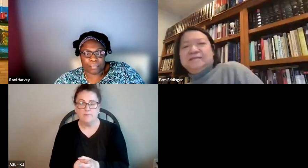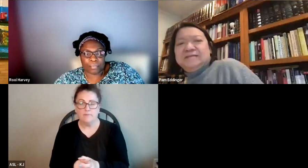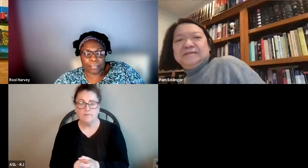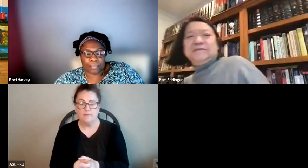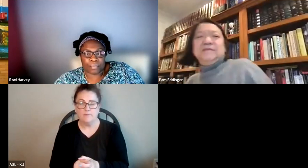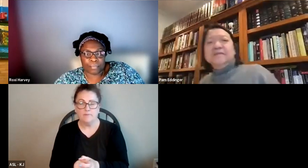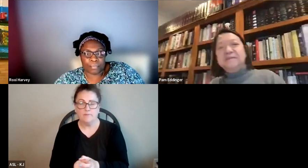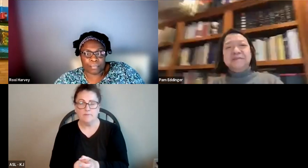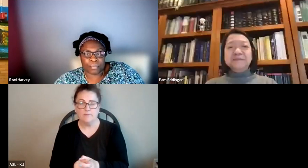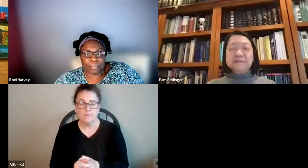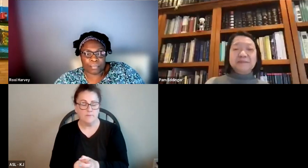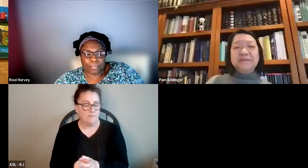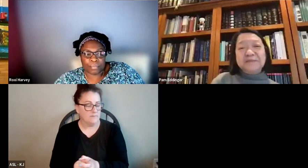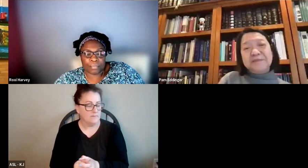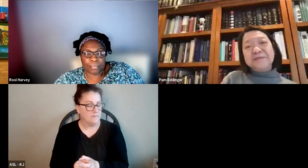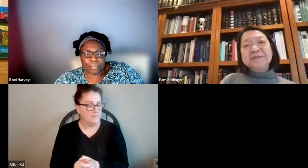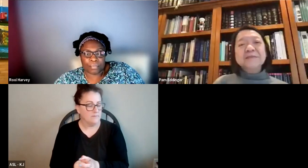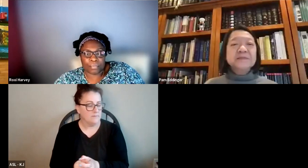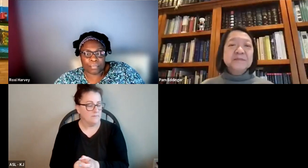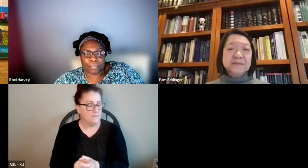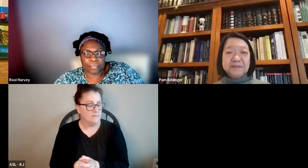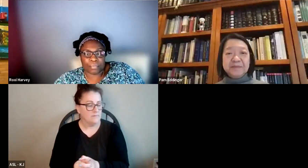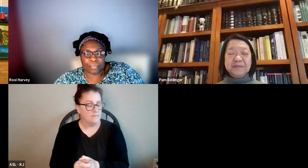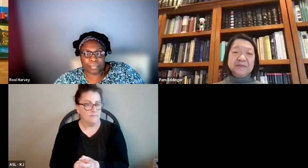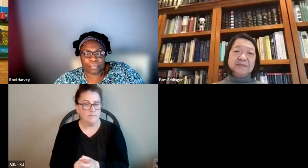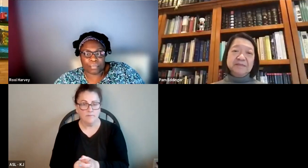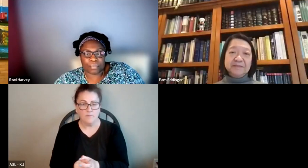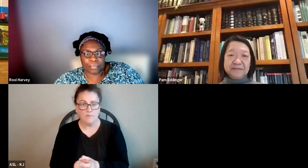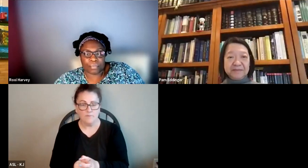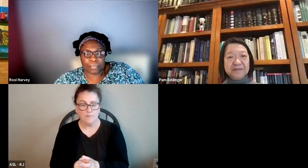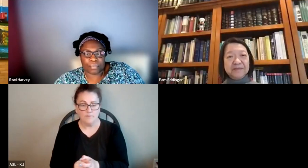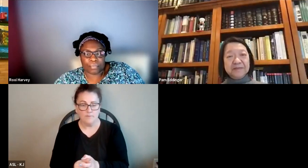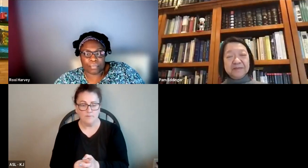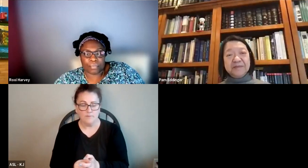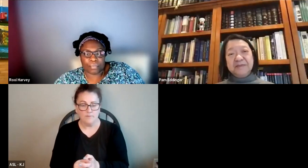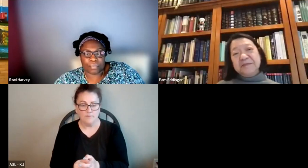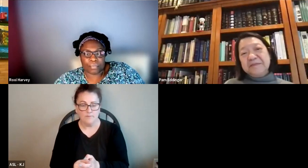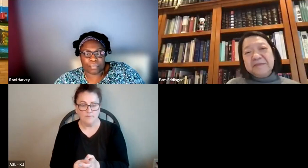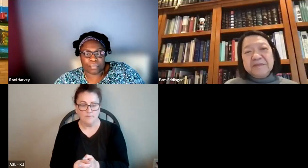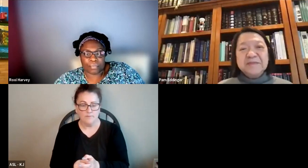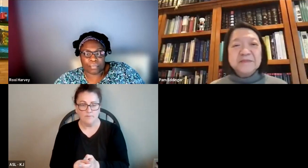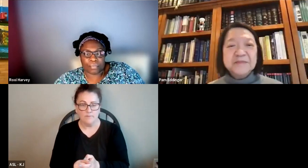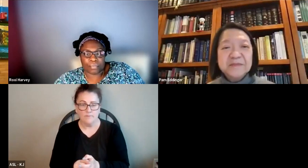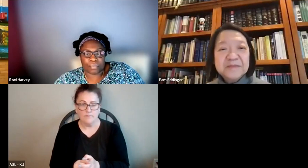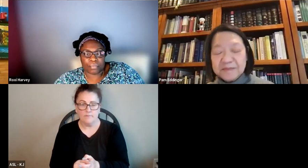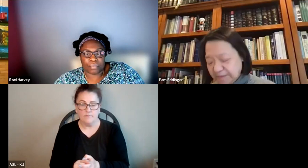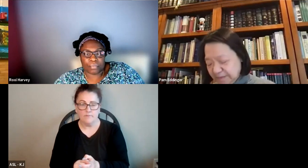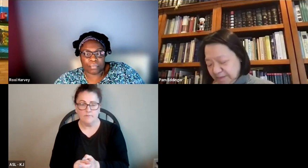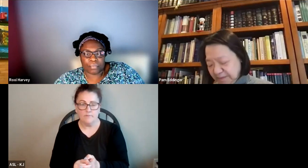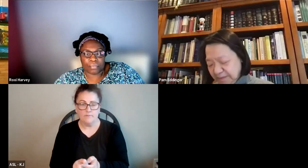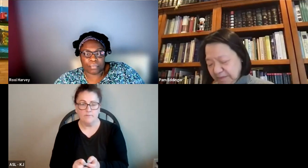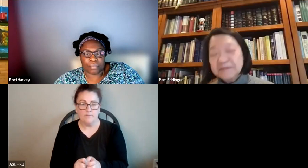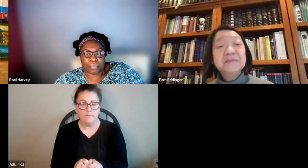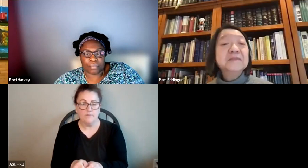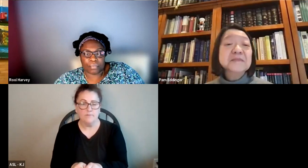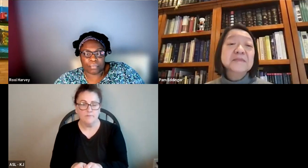anh chị. Xin bấm vào thanh ở phía dưới của màn hình và chọn ngôn ngữ là Korean. Thì Yuen sẽ cung cấp thông dịch Việt Nam liên tục cho